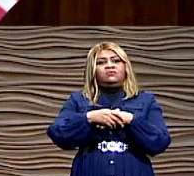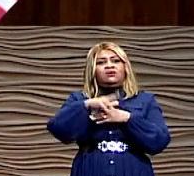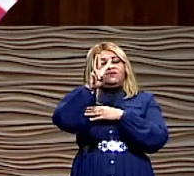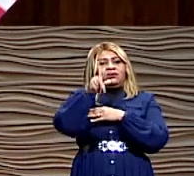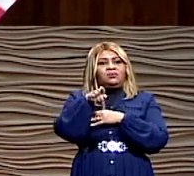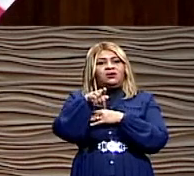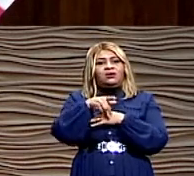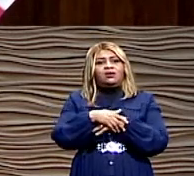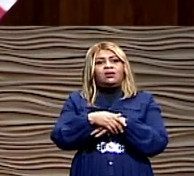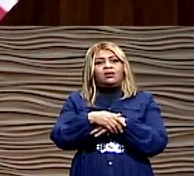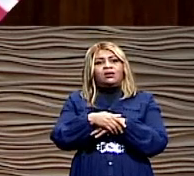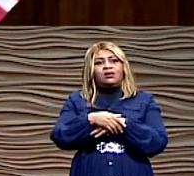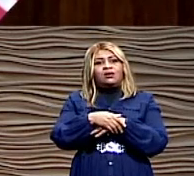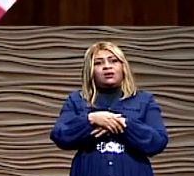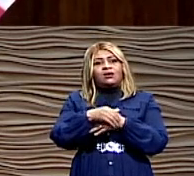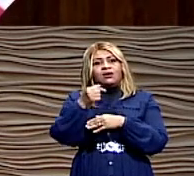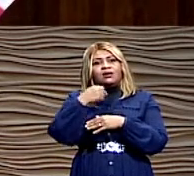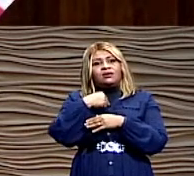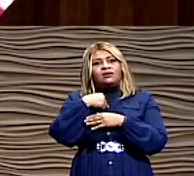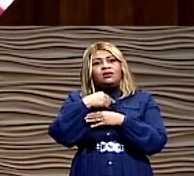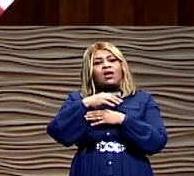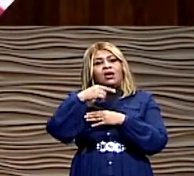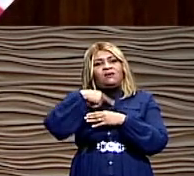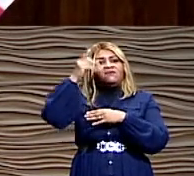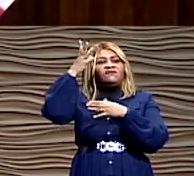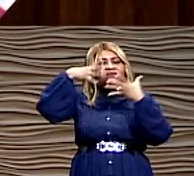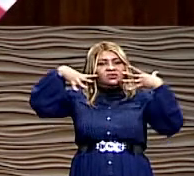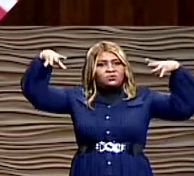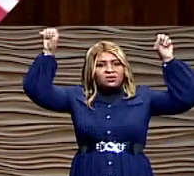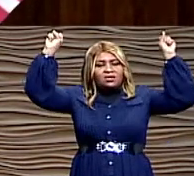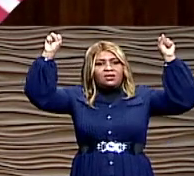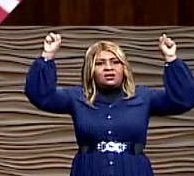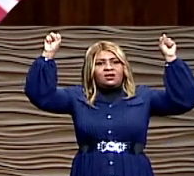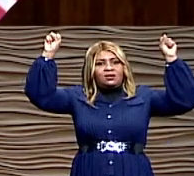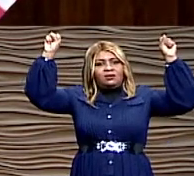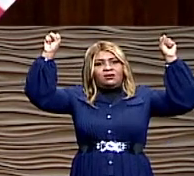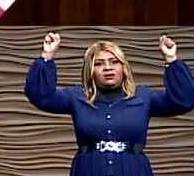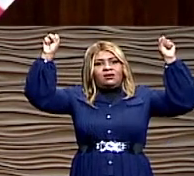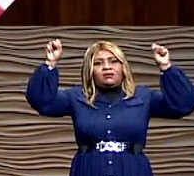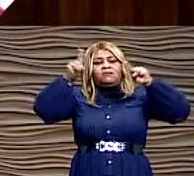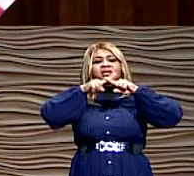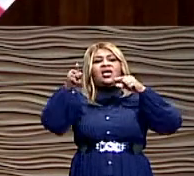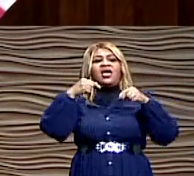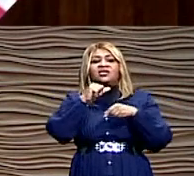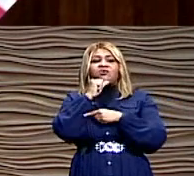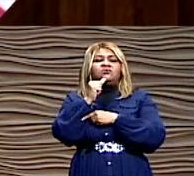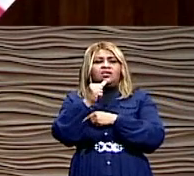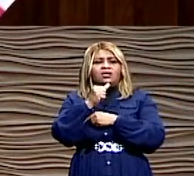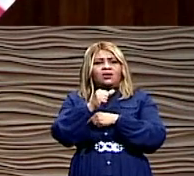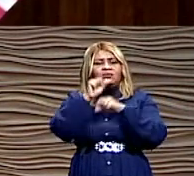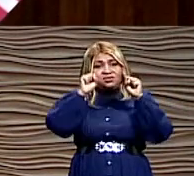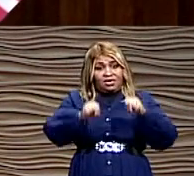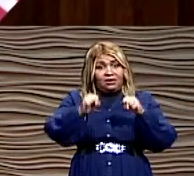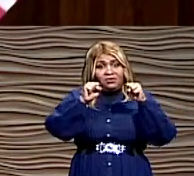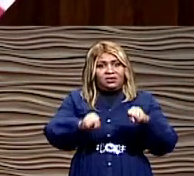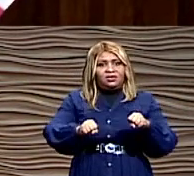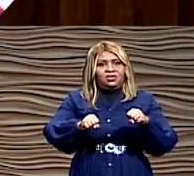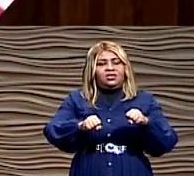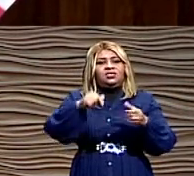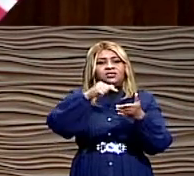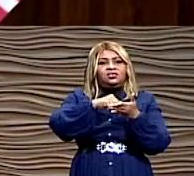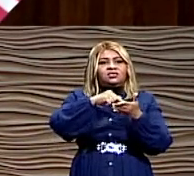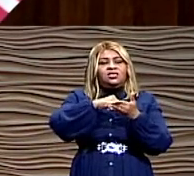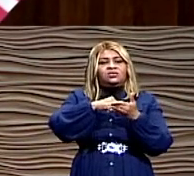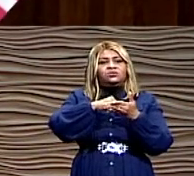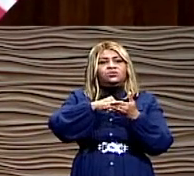I gave a good run and I didn't win Democratic primary, but I proved I was capable. This led to